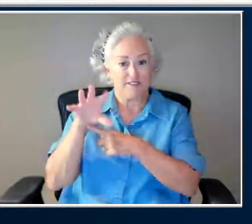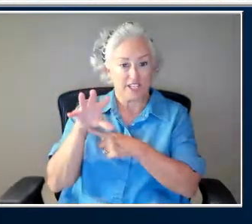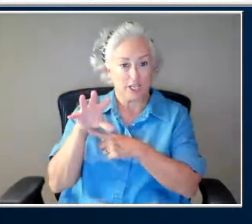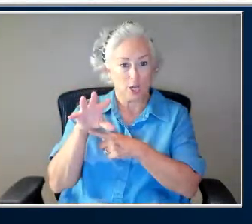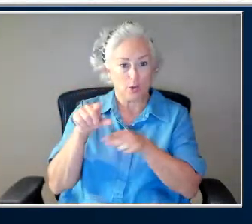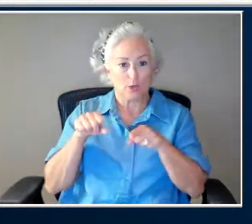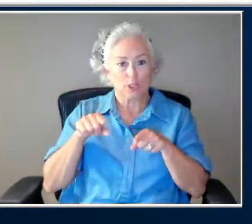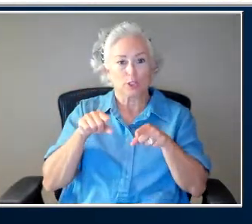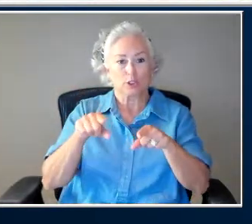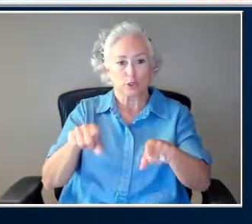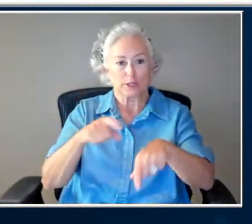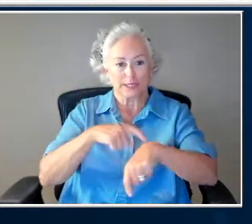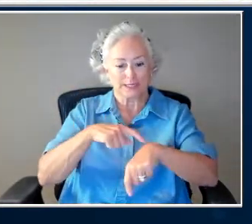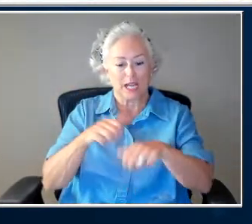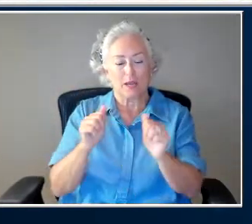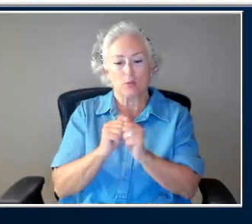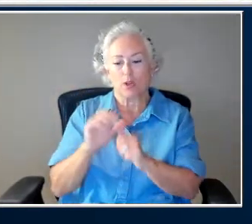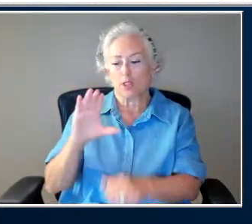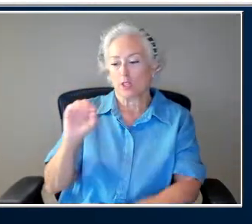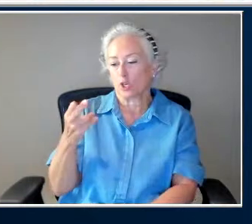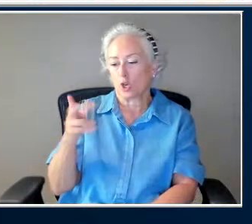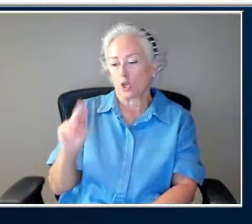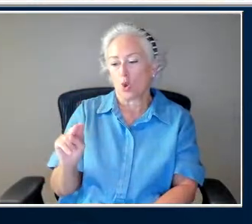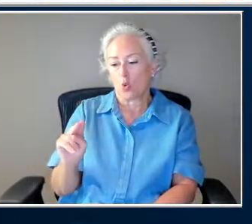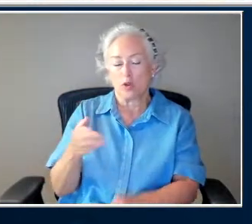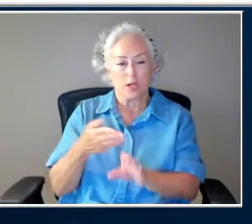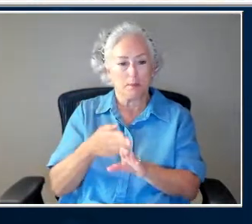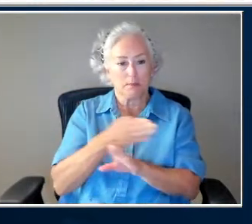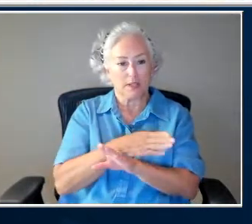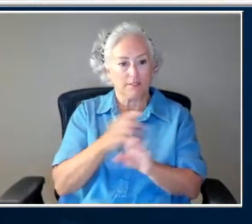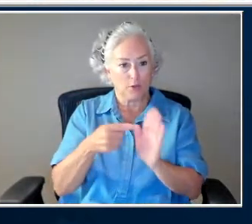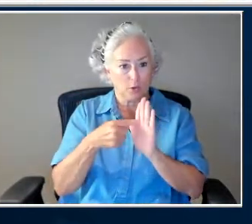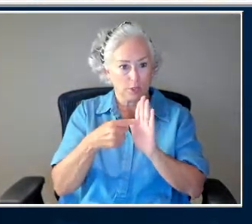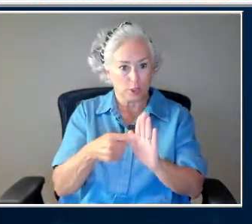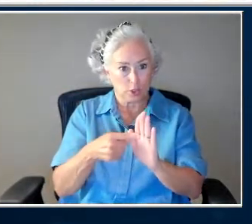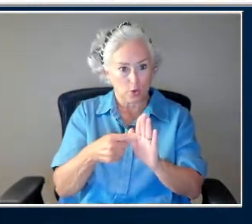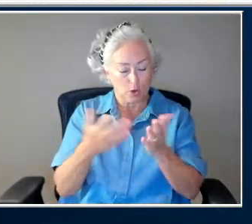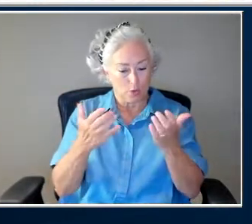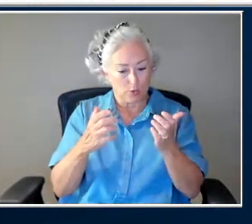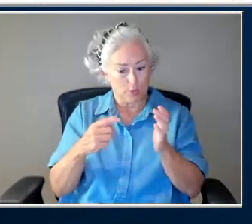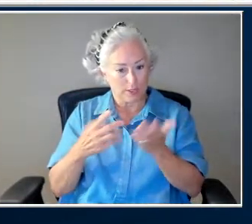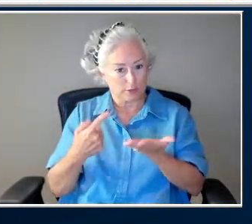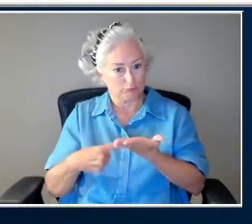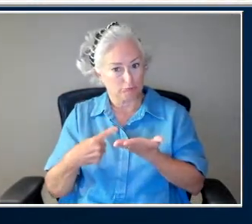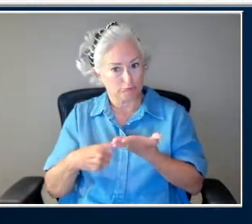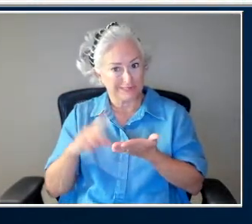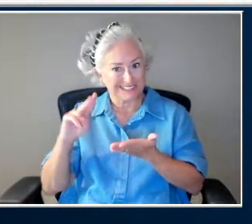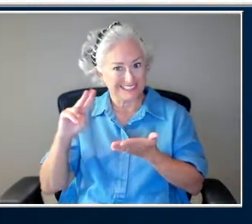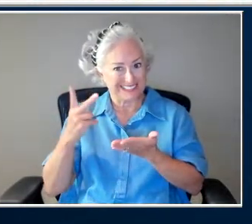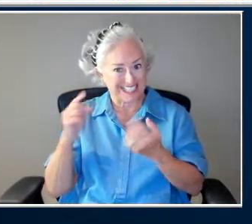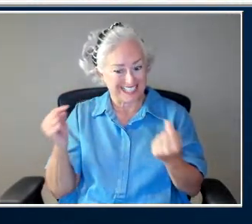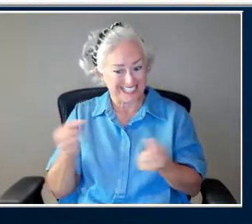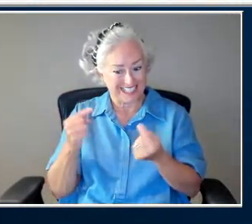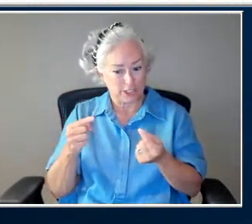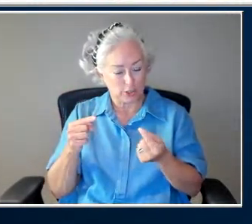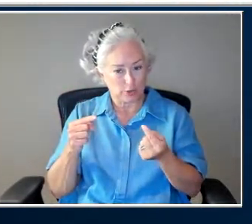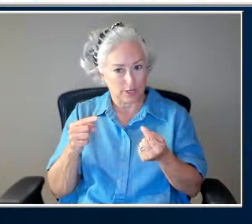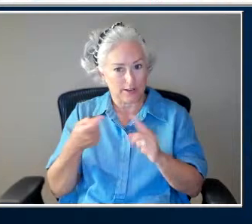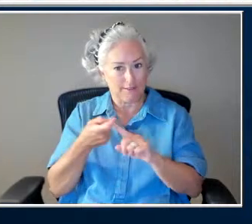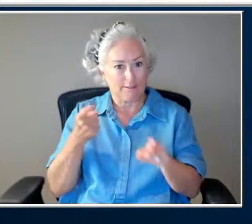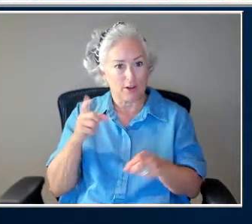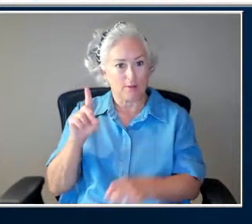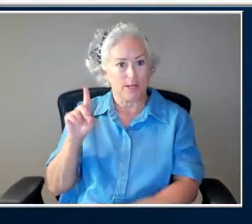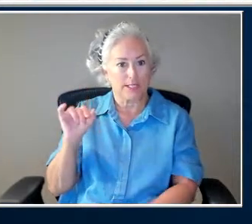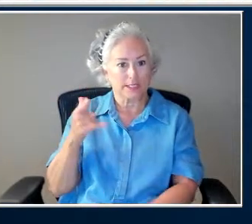with Cohen. And before we play that, we also want to talk about the second injury that Cohen got playing dodgeball, which